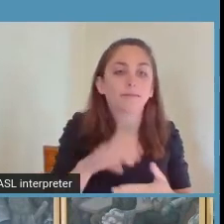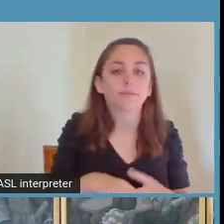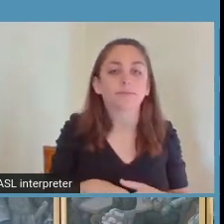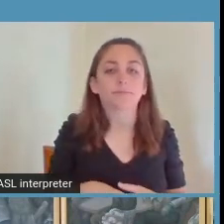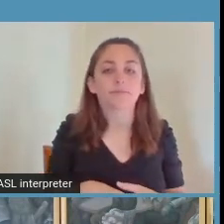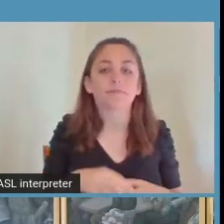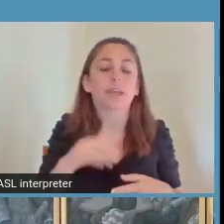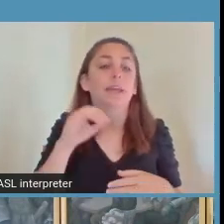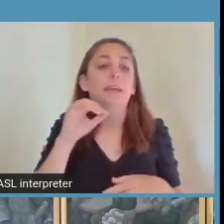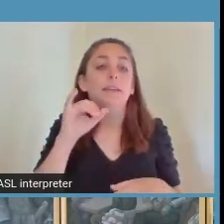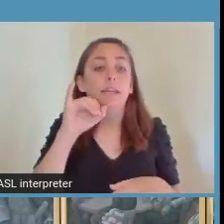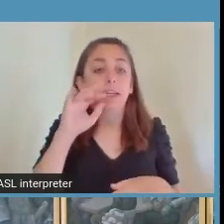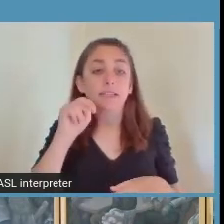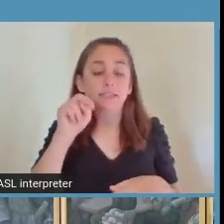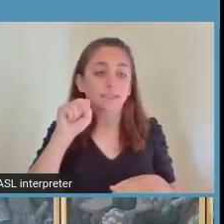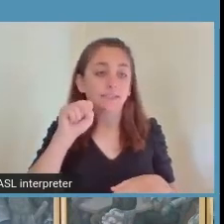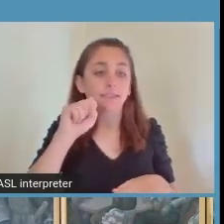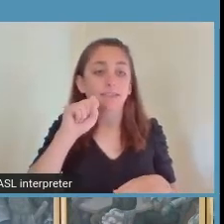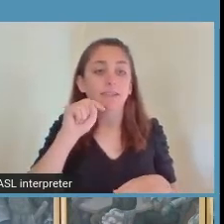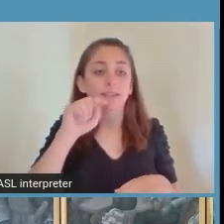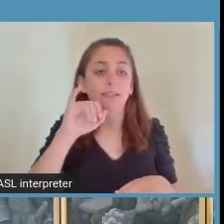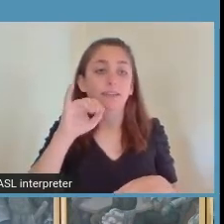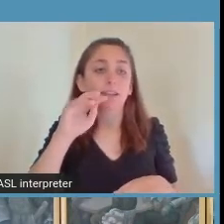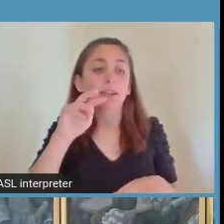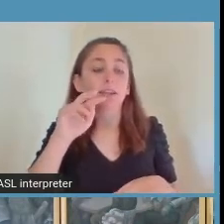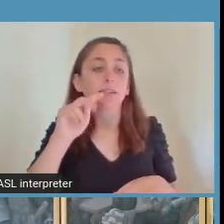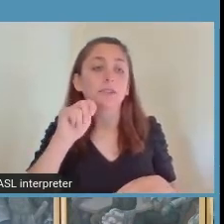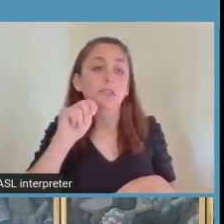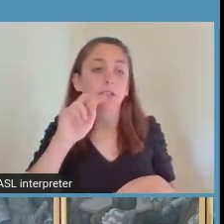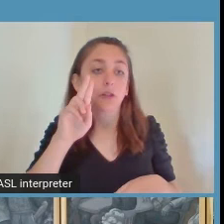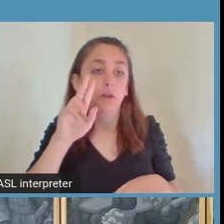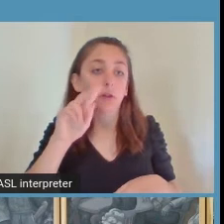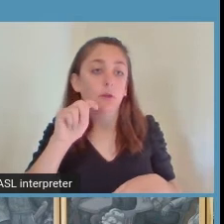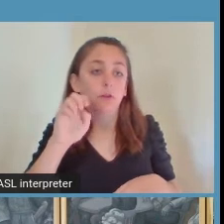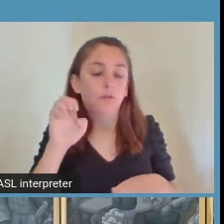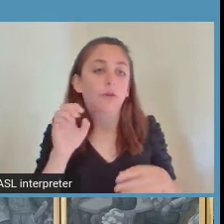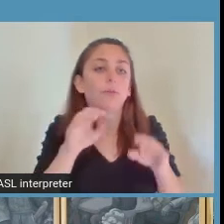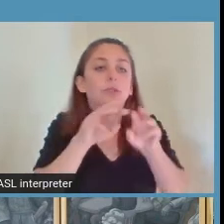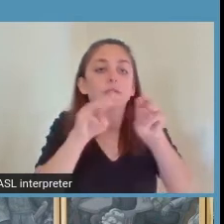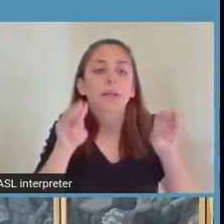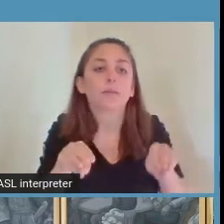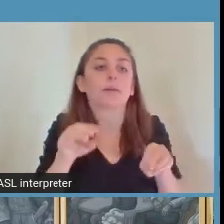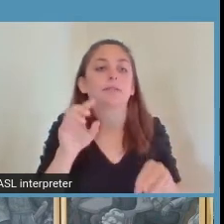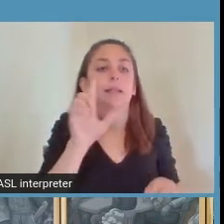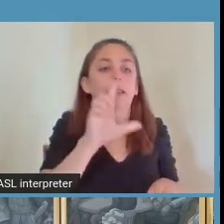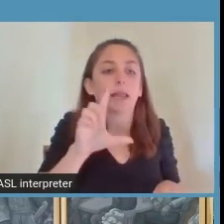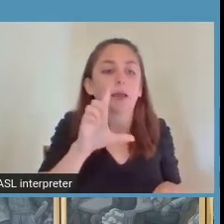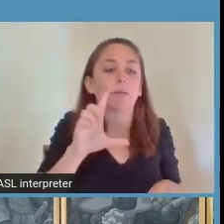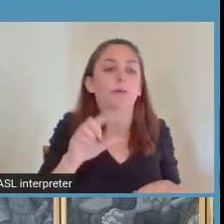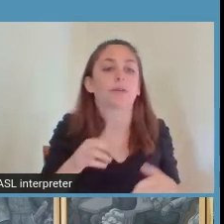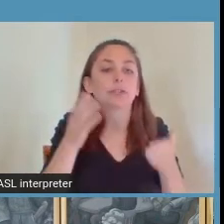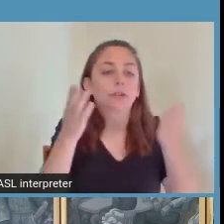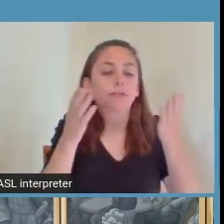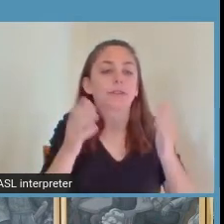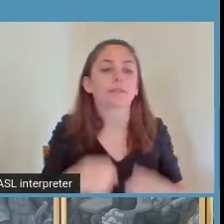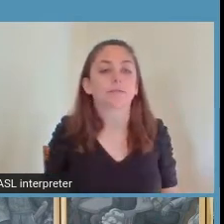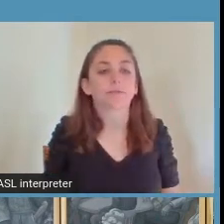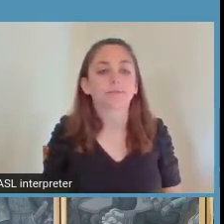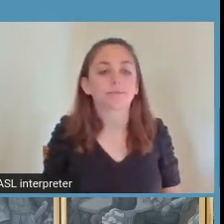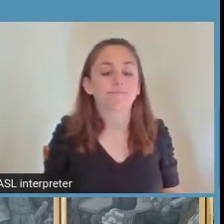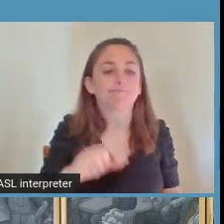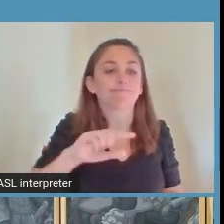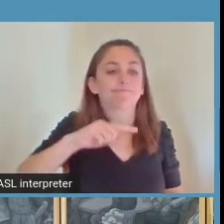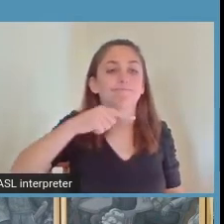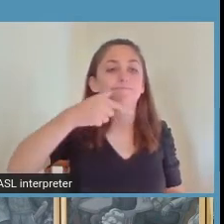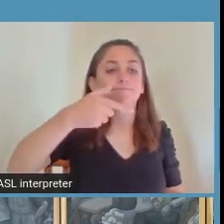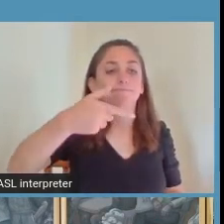for making this learning afternoon possible. And it's now my pleasure to turn it back over to Dan, because it's my